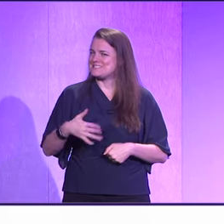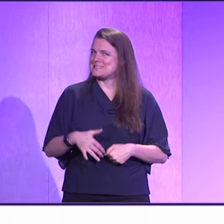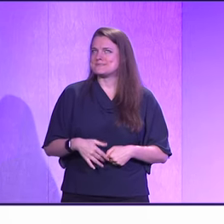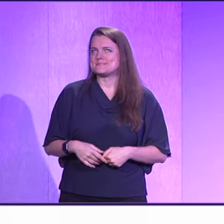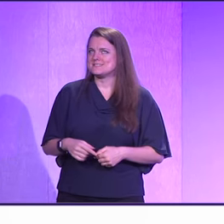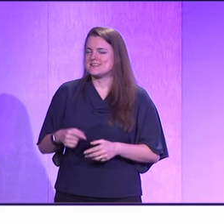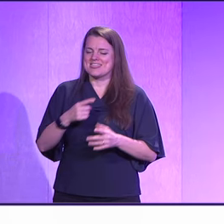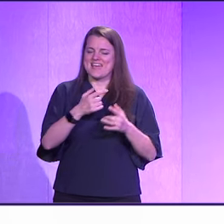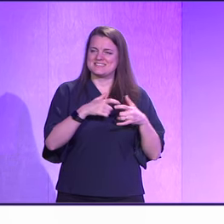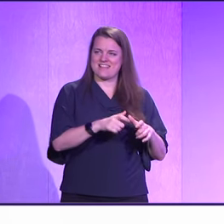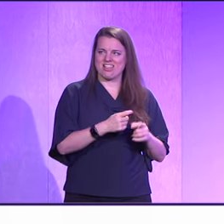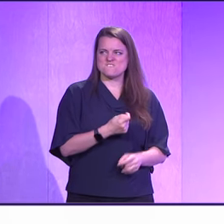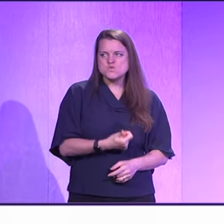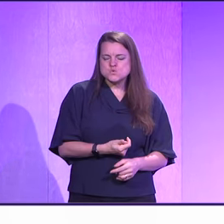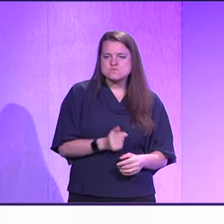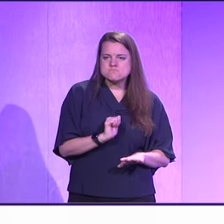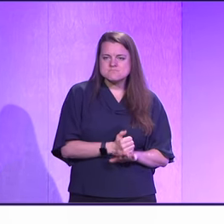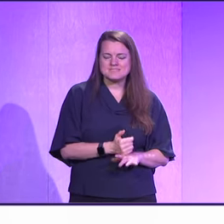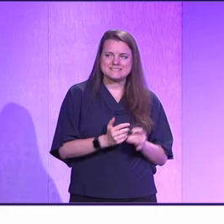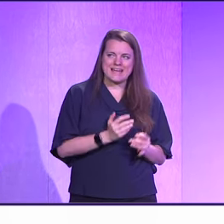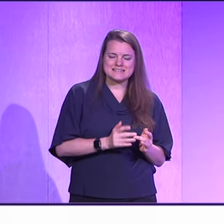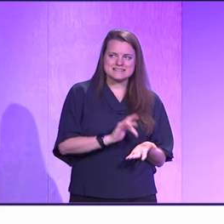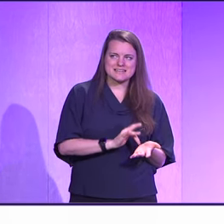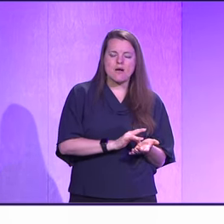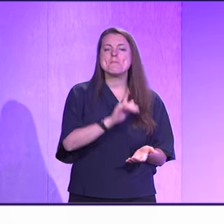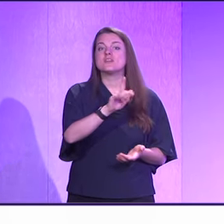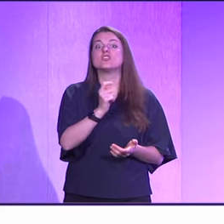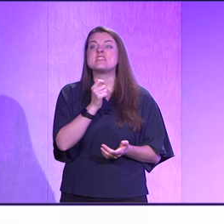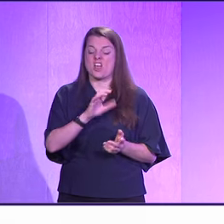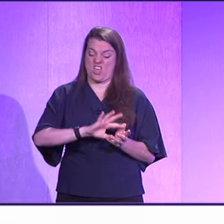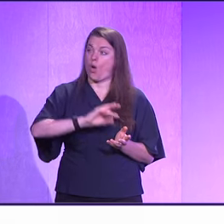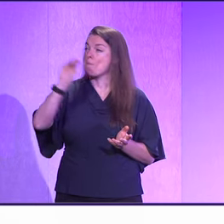in the data center I really wish they were gone. But they're almost fully cloud native.